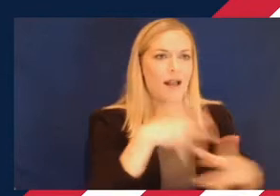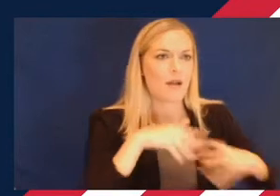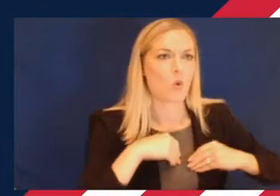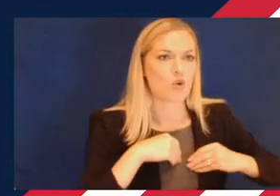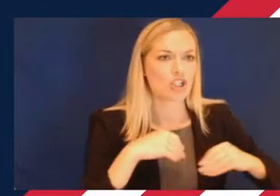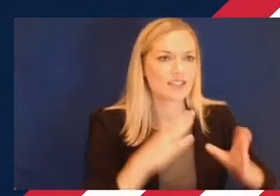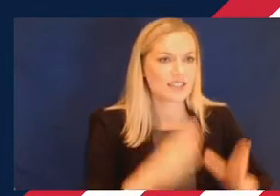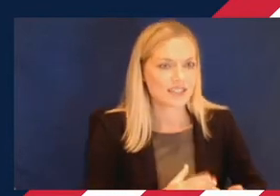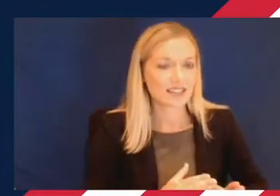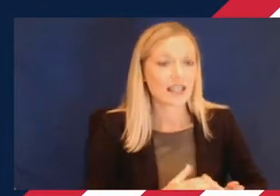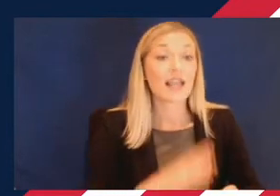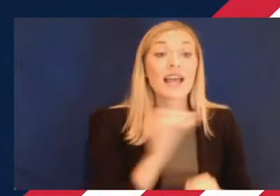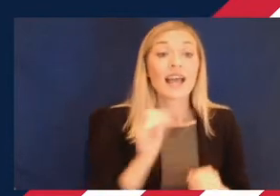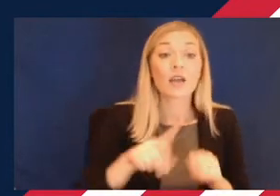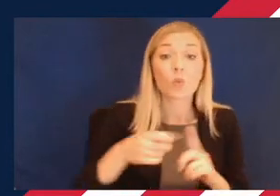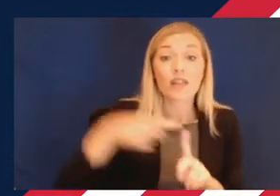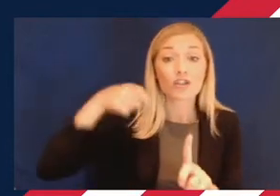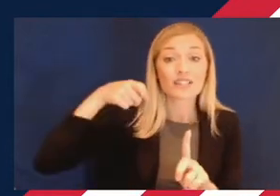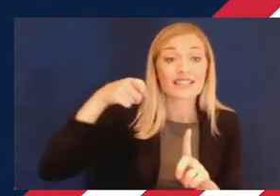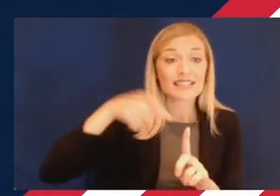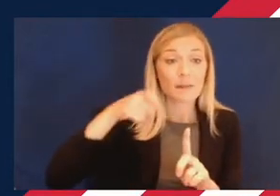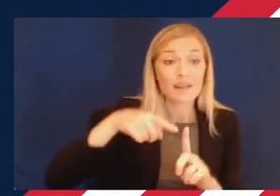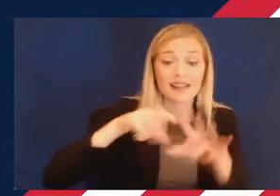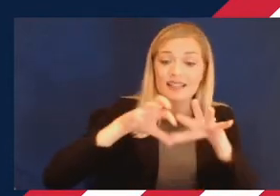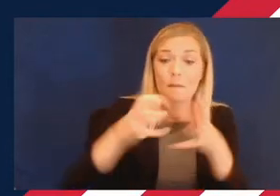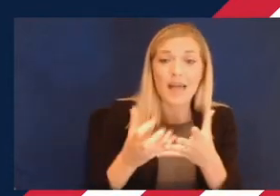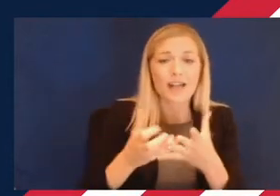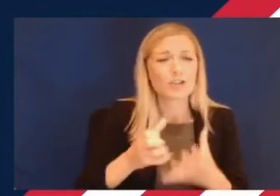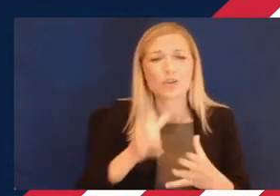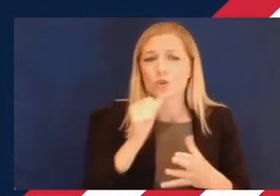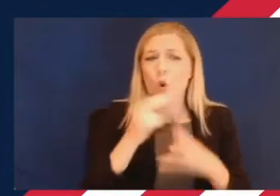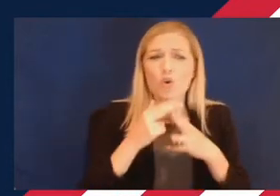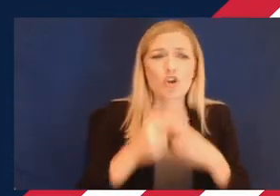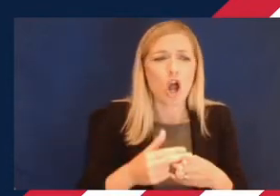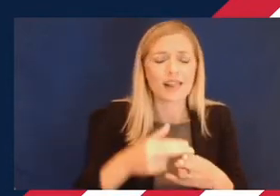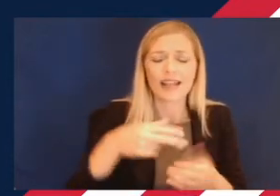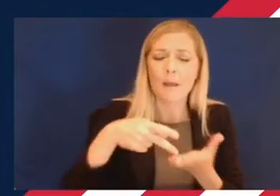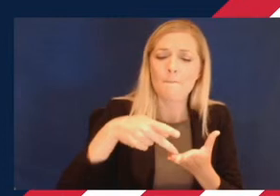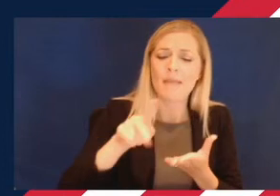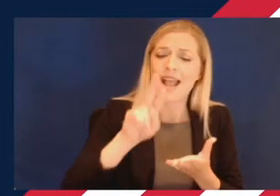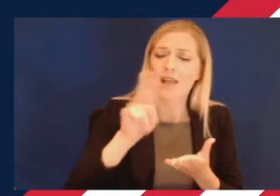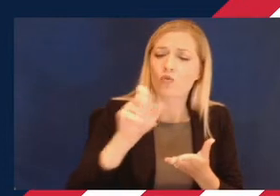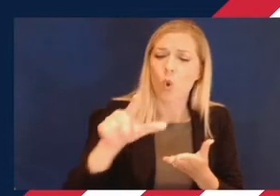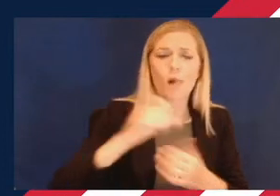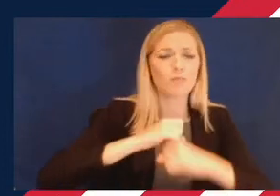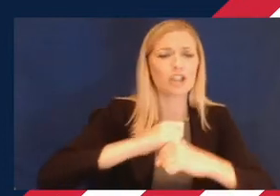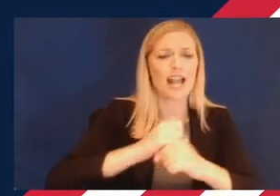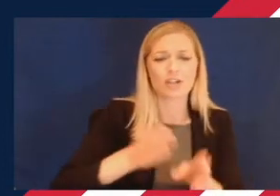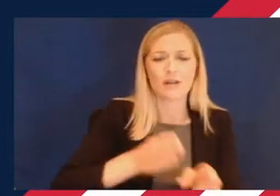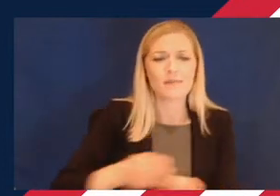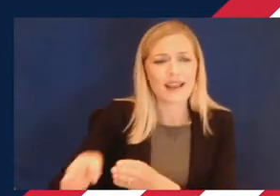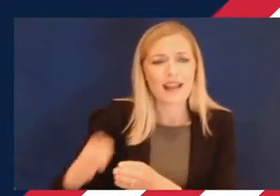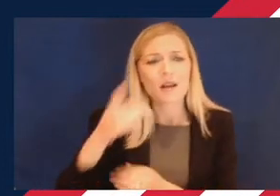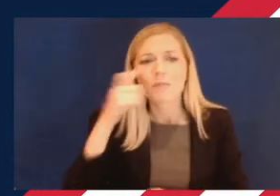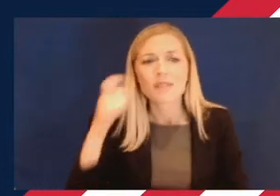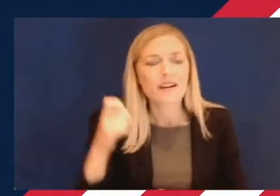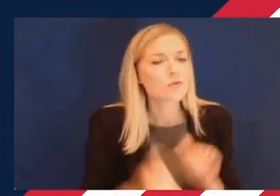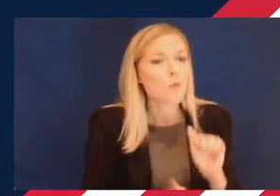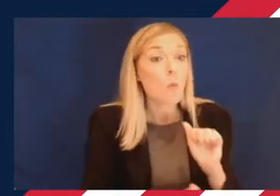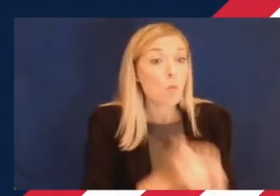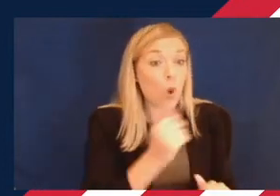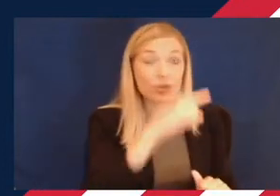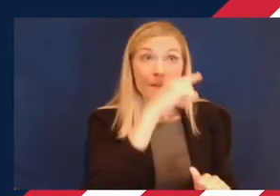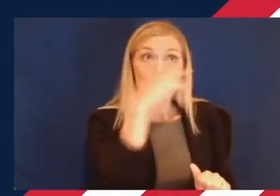it a payroll protection plan, where we know that the majority of Black business owners don't actually have payroll, but they